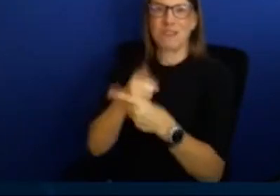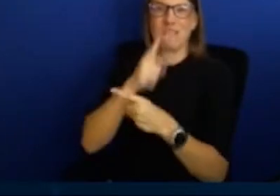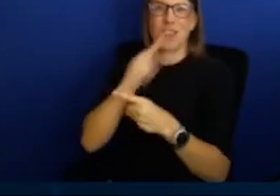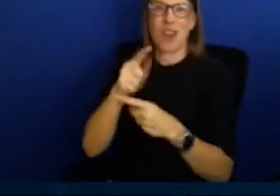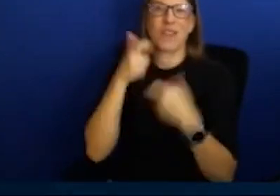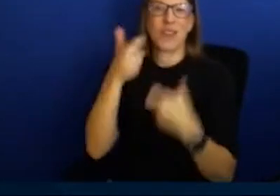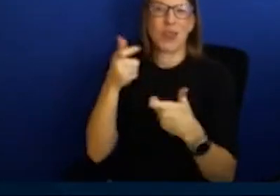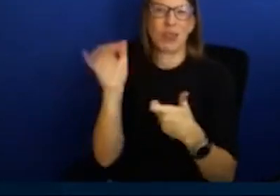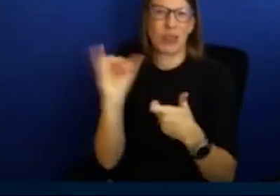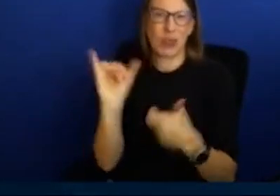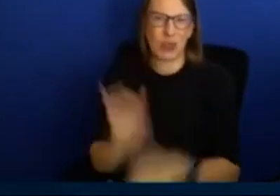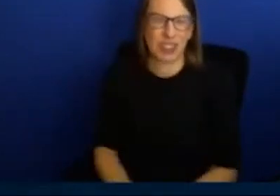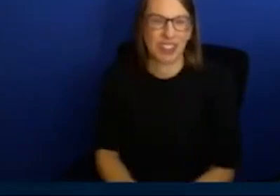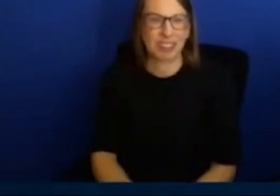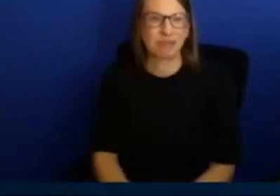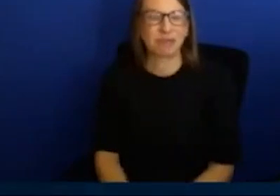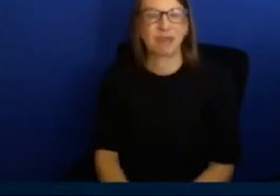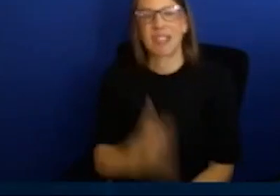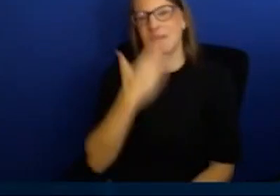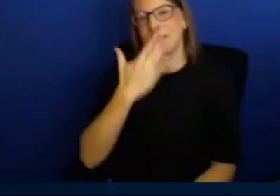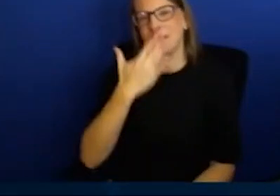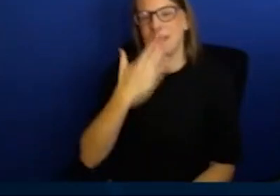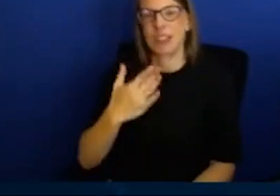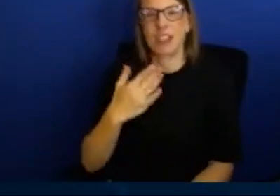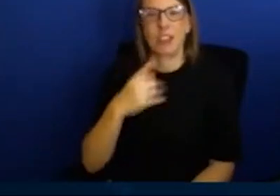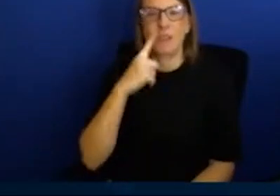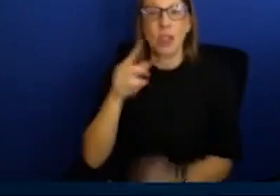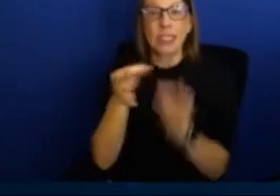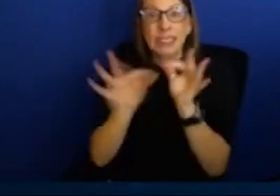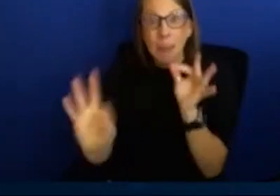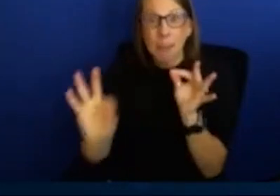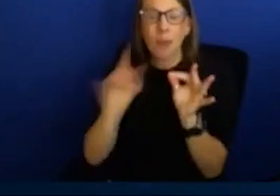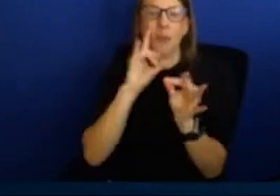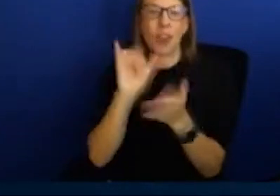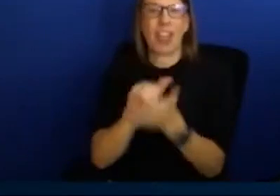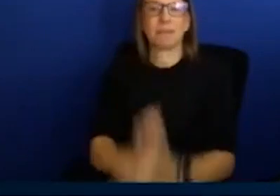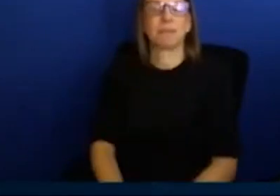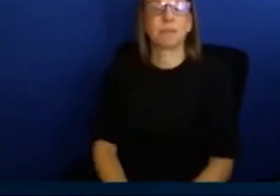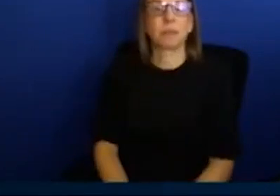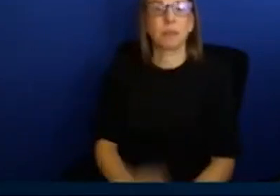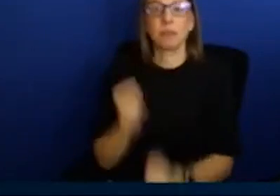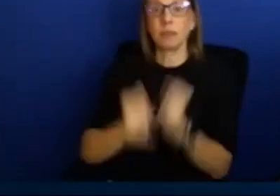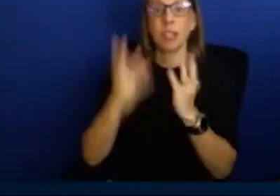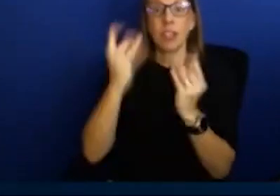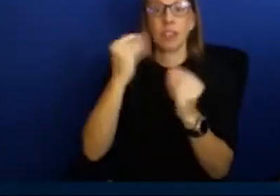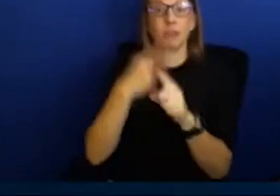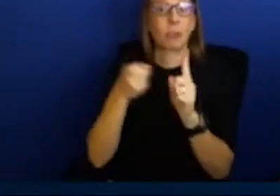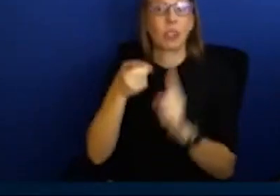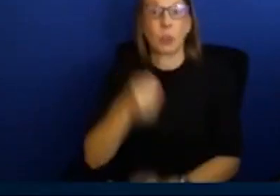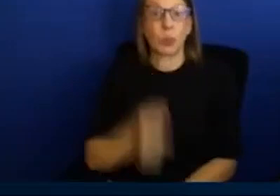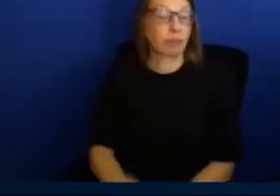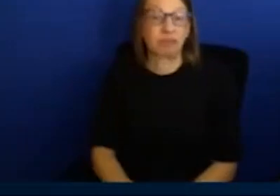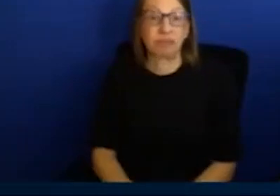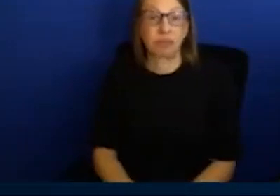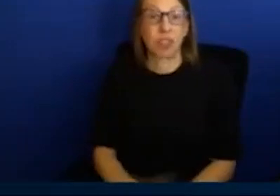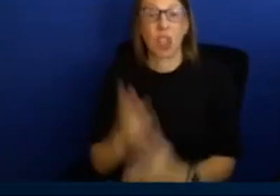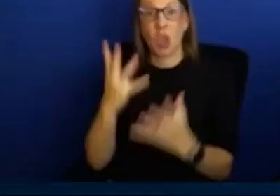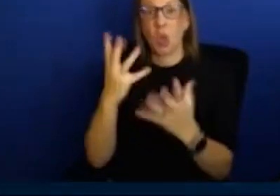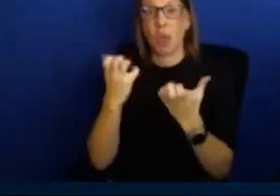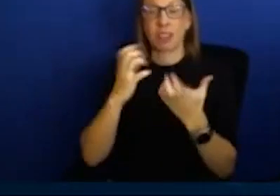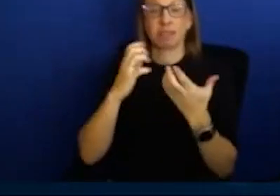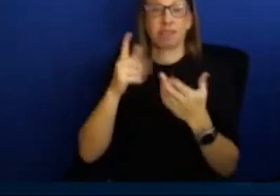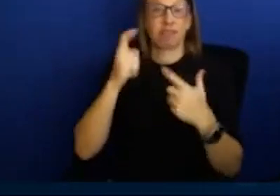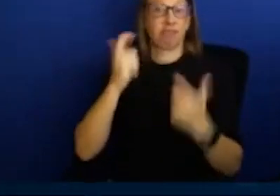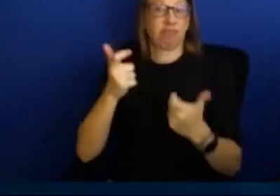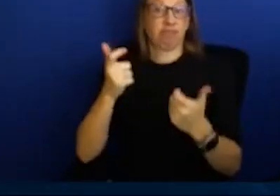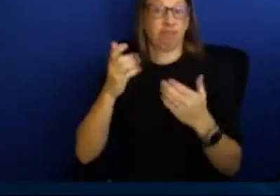So. Thank you for keeping it simple for that. Final thoughts from you. Just what do you want our takeaway to be from our